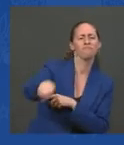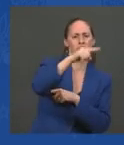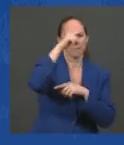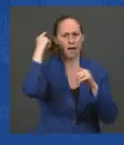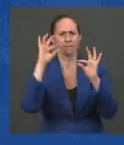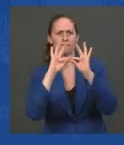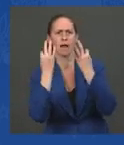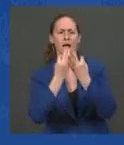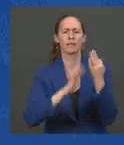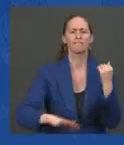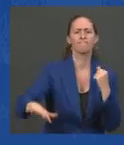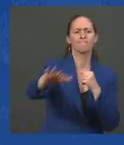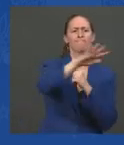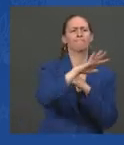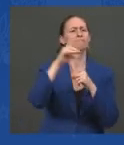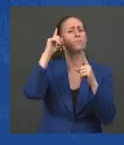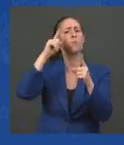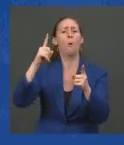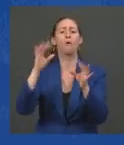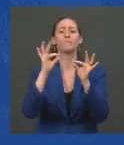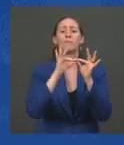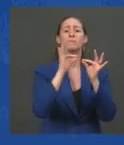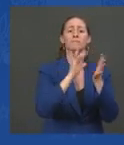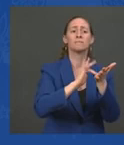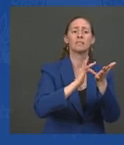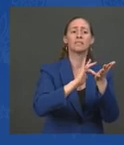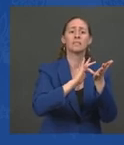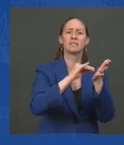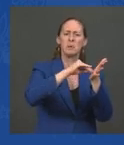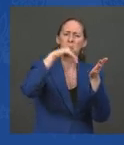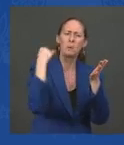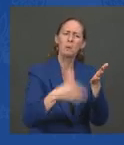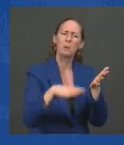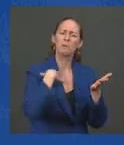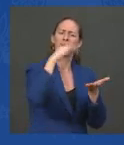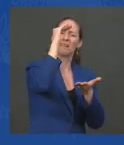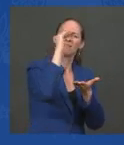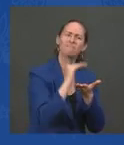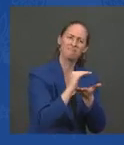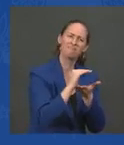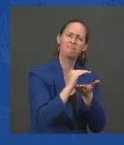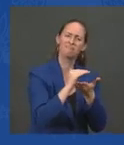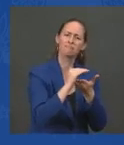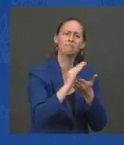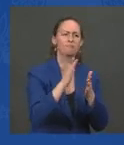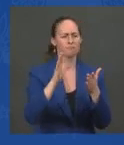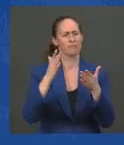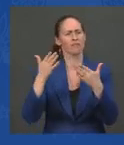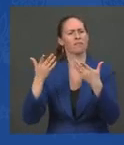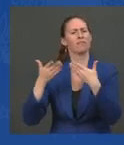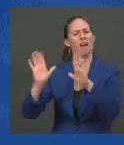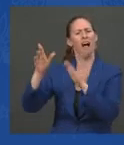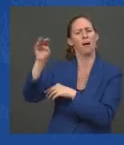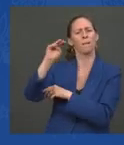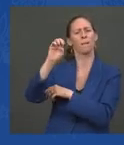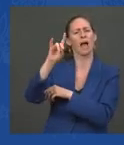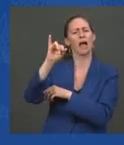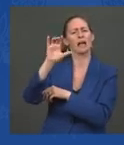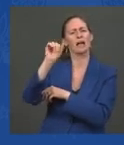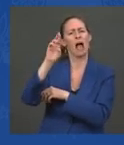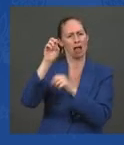prescription drug costs by giving Medicare the power to negotiate lower prices. And how do you know the plan will